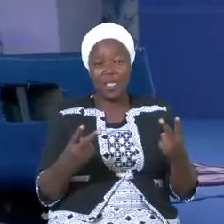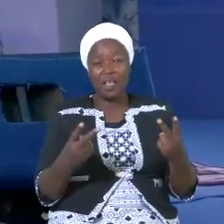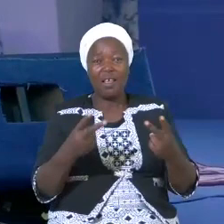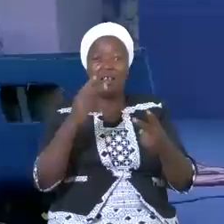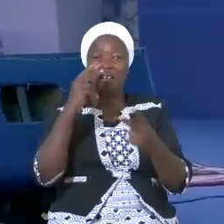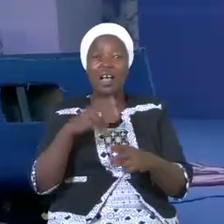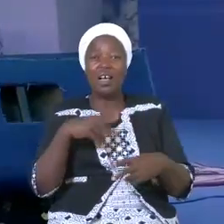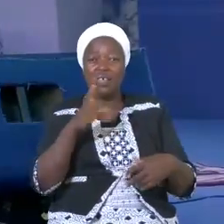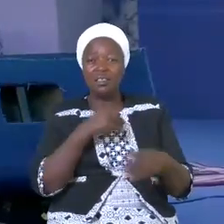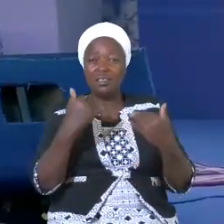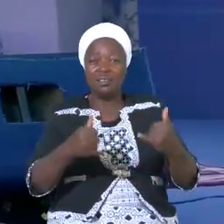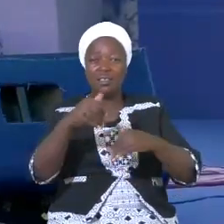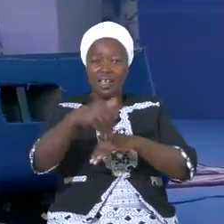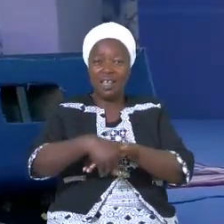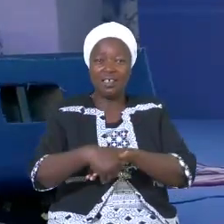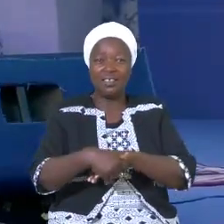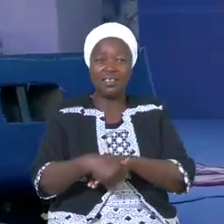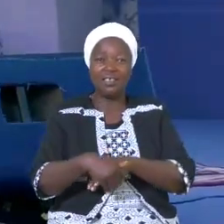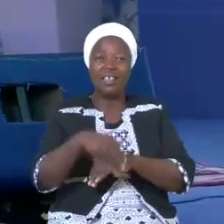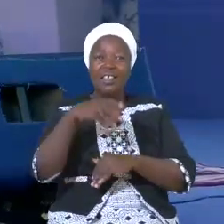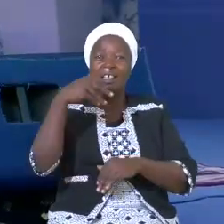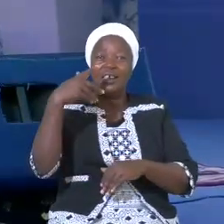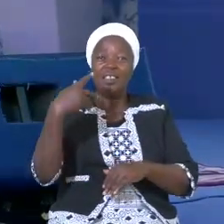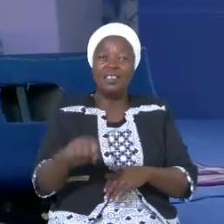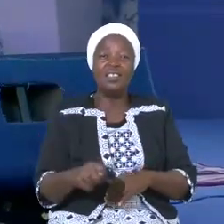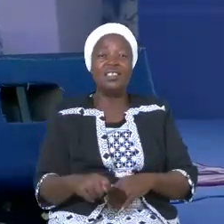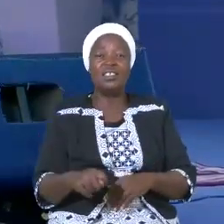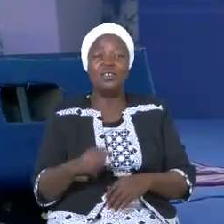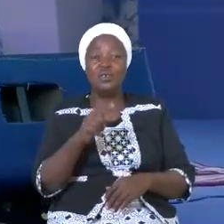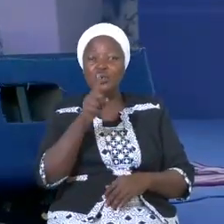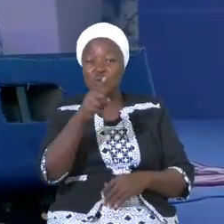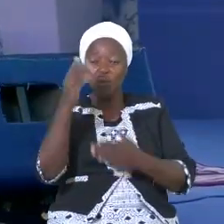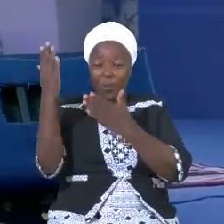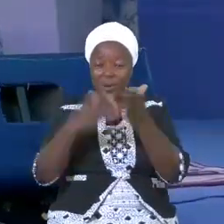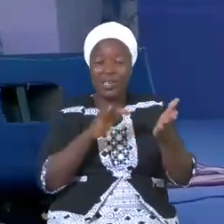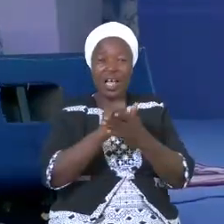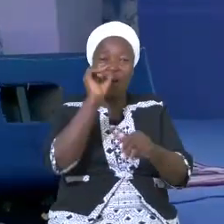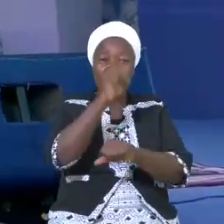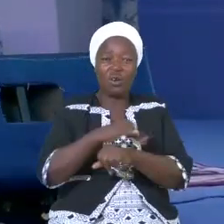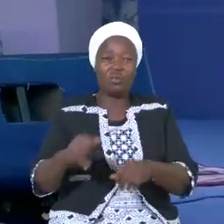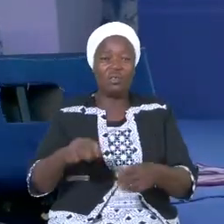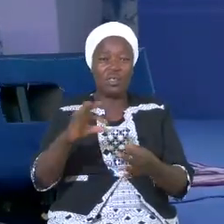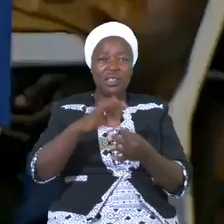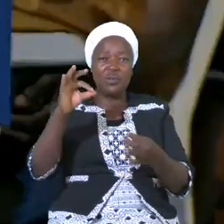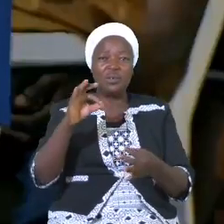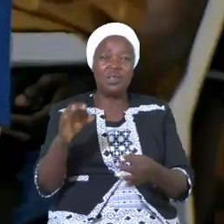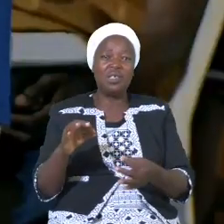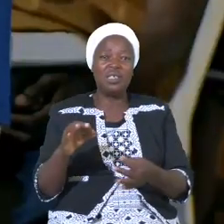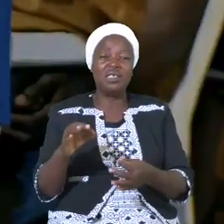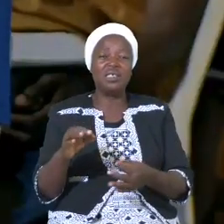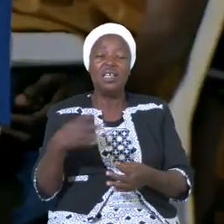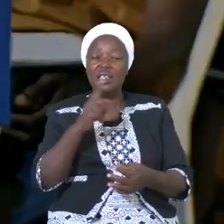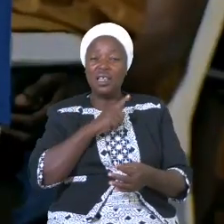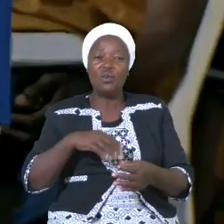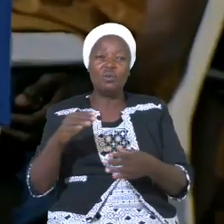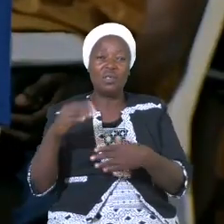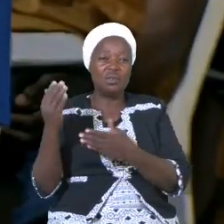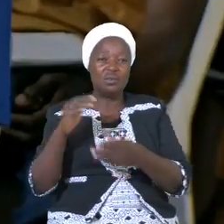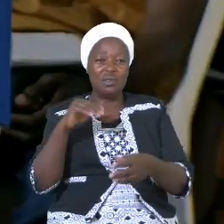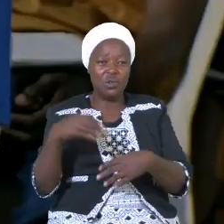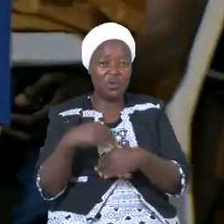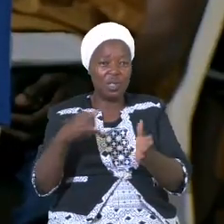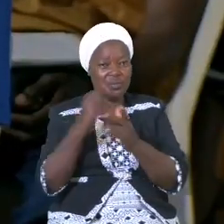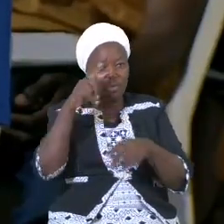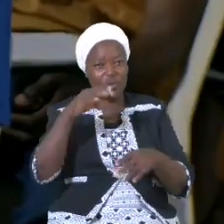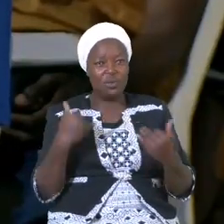tonight will bring that concurrent spirit inside you in jesus name and it is